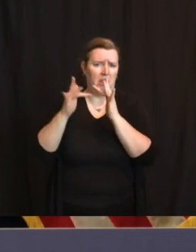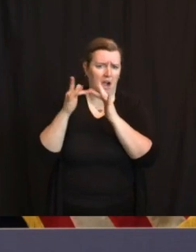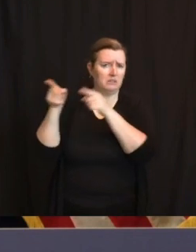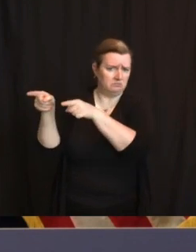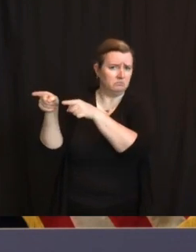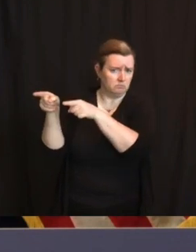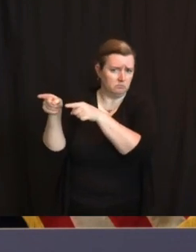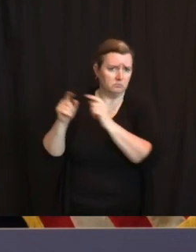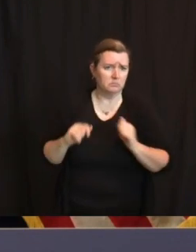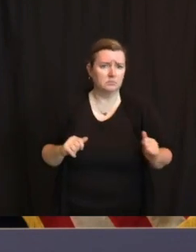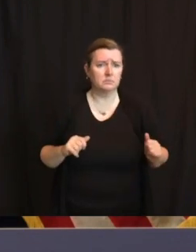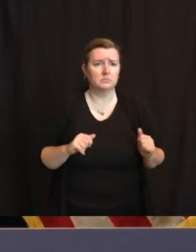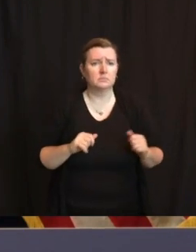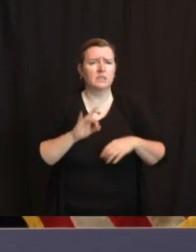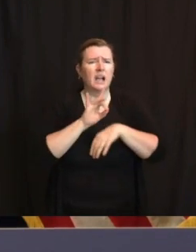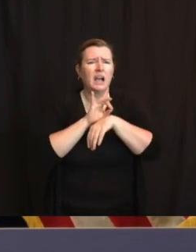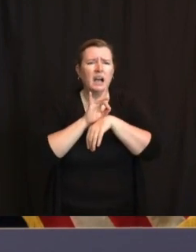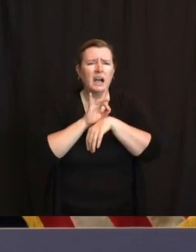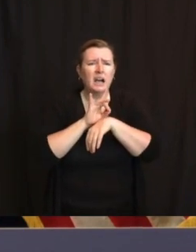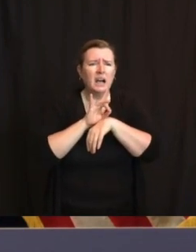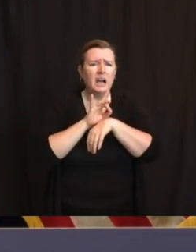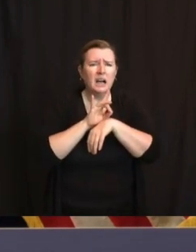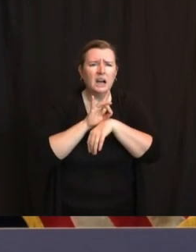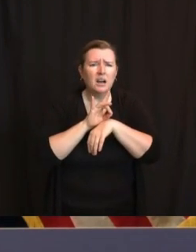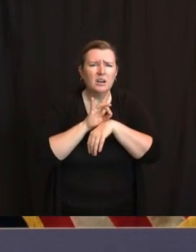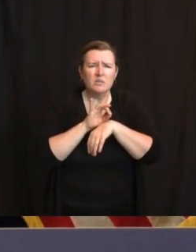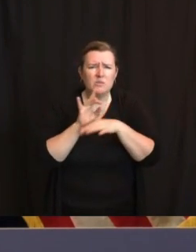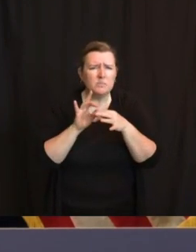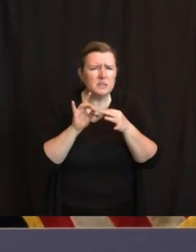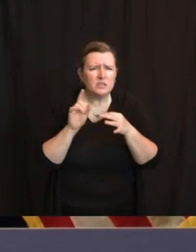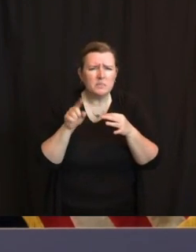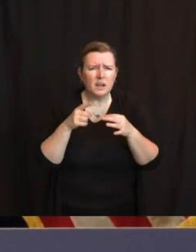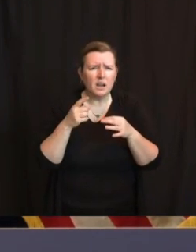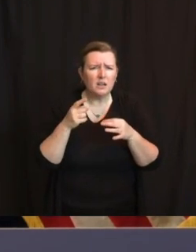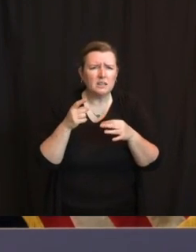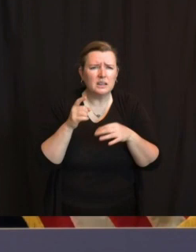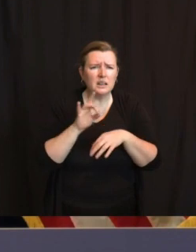p.m. curfew. Yep. You've been abiding by one, Brent. I'm sorry. That was